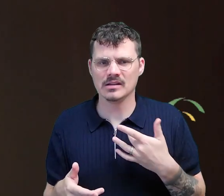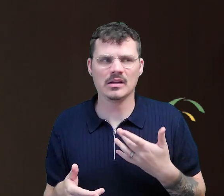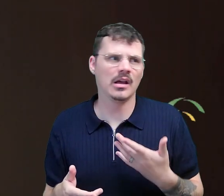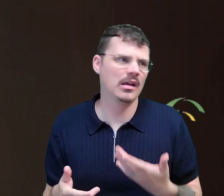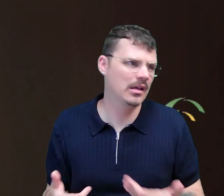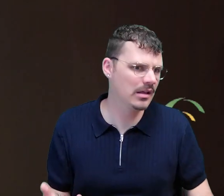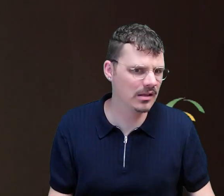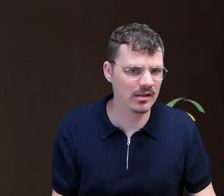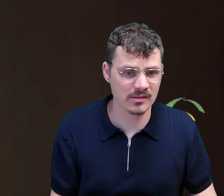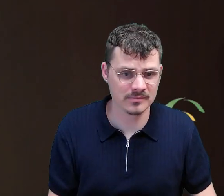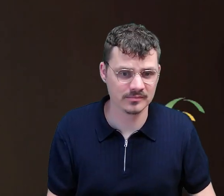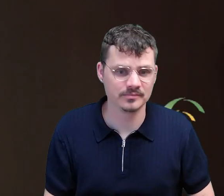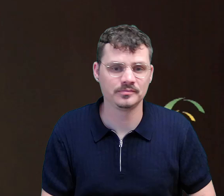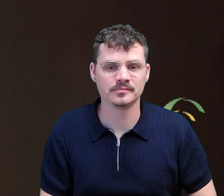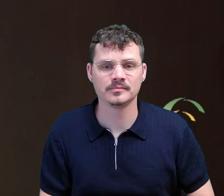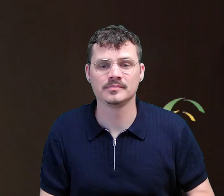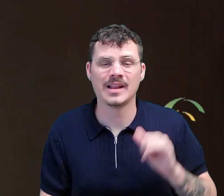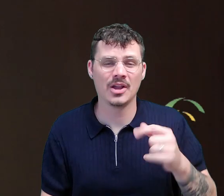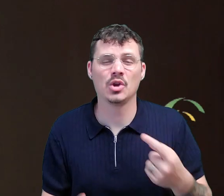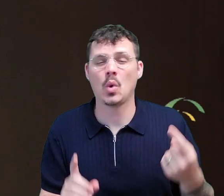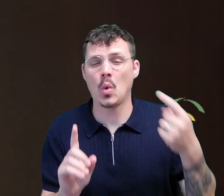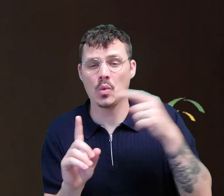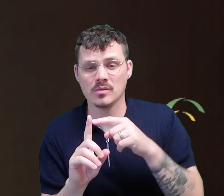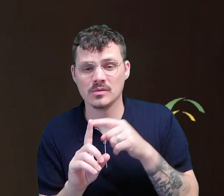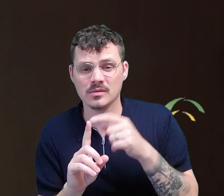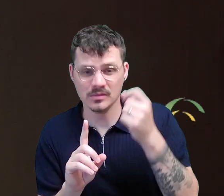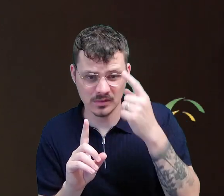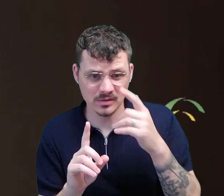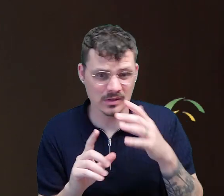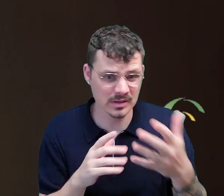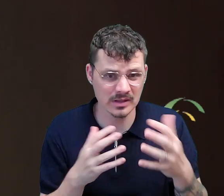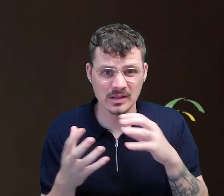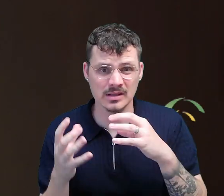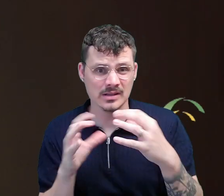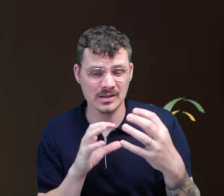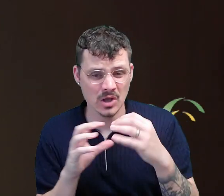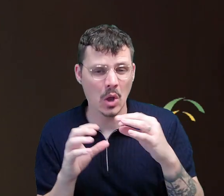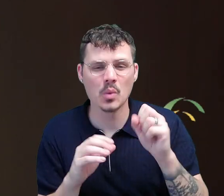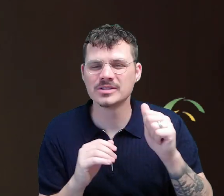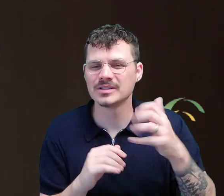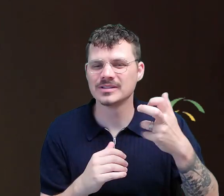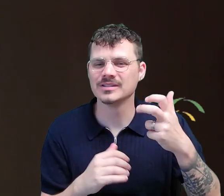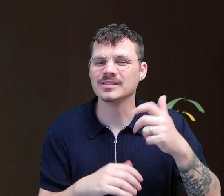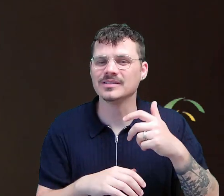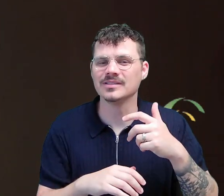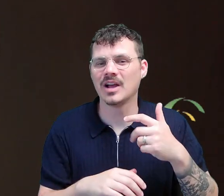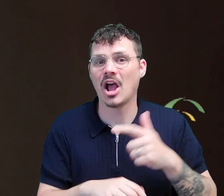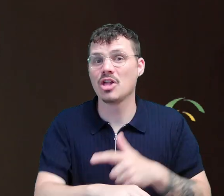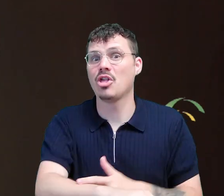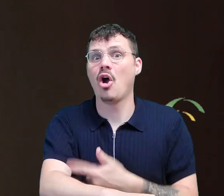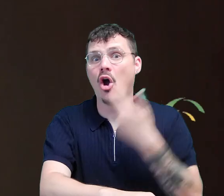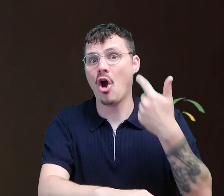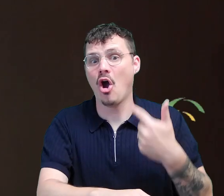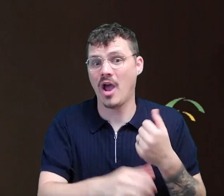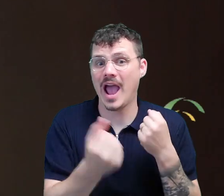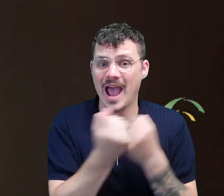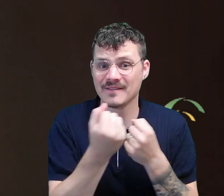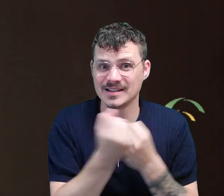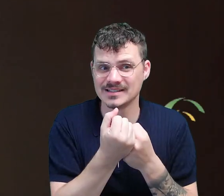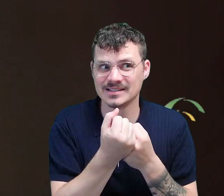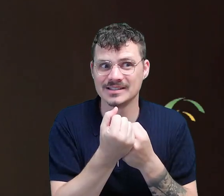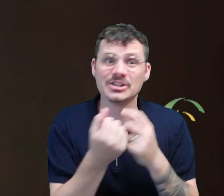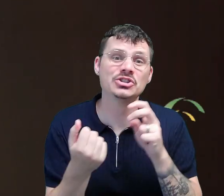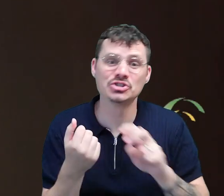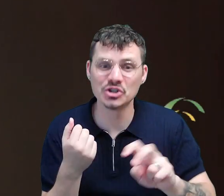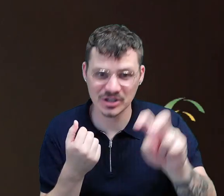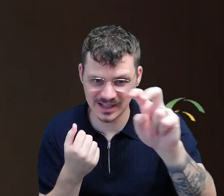drudgery. And going back and forth on this was a long advocacy